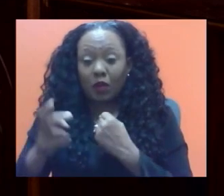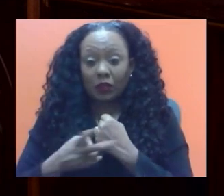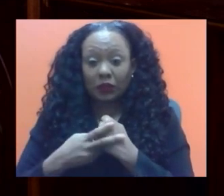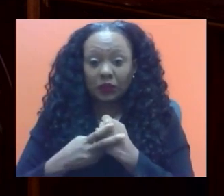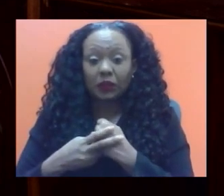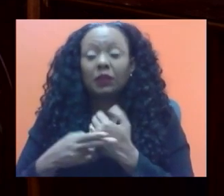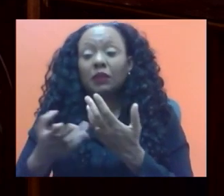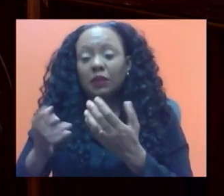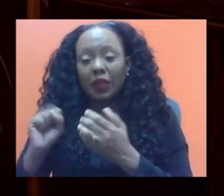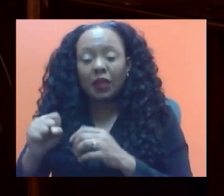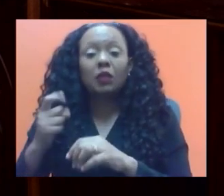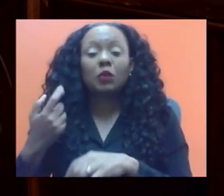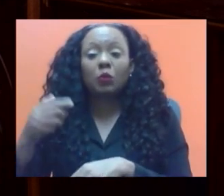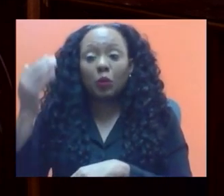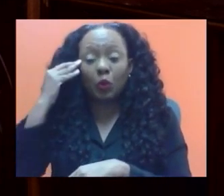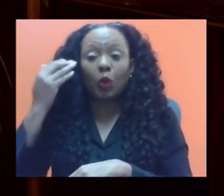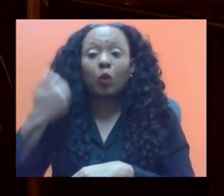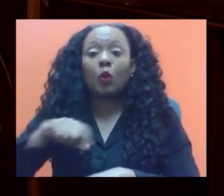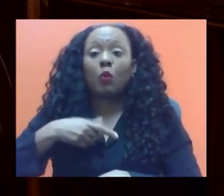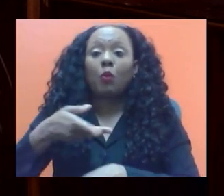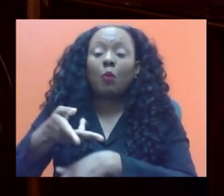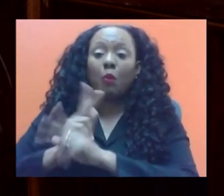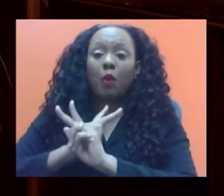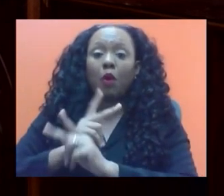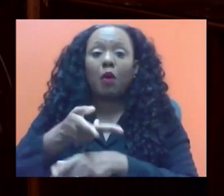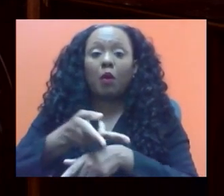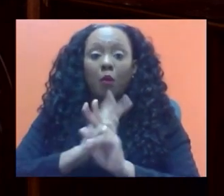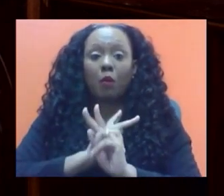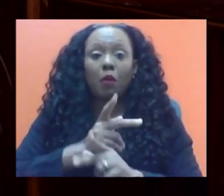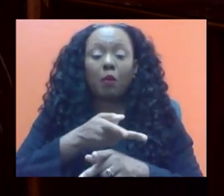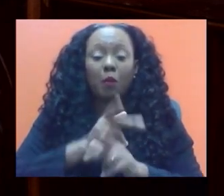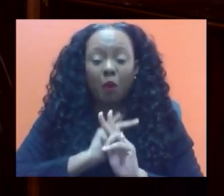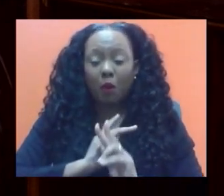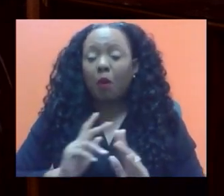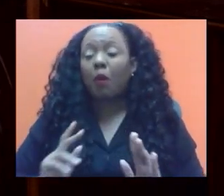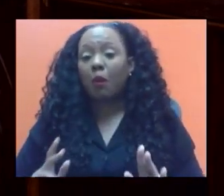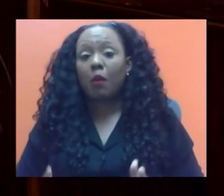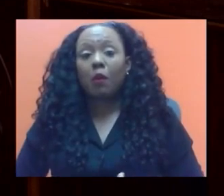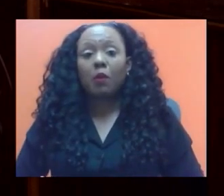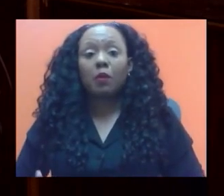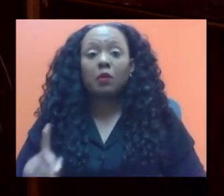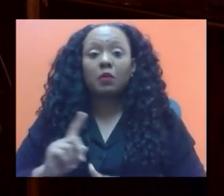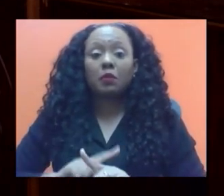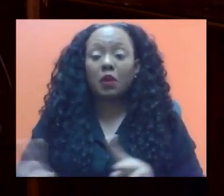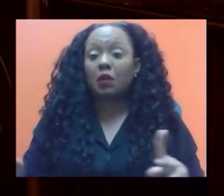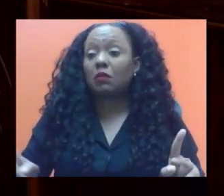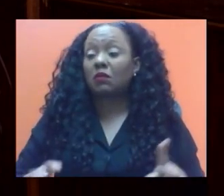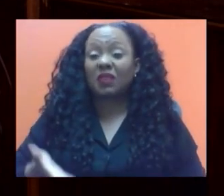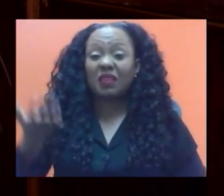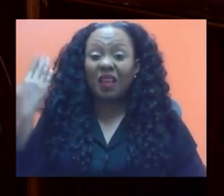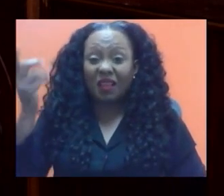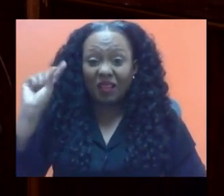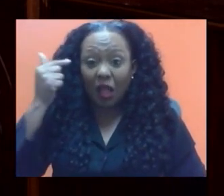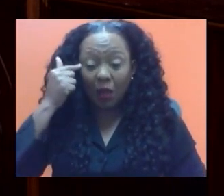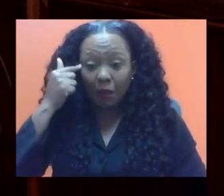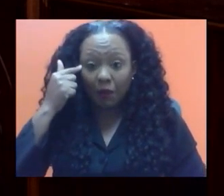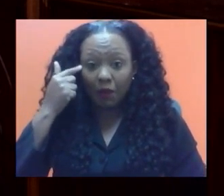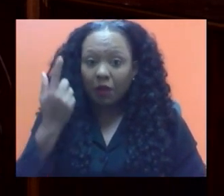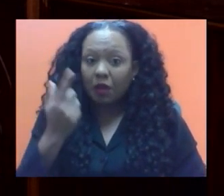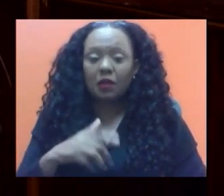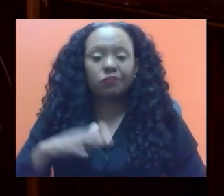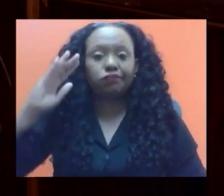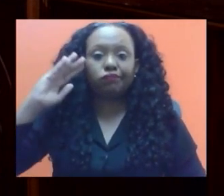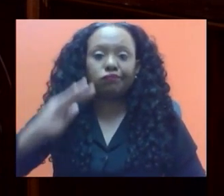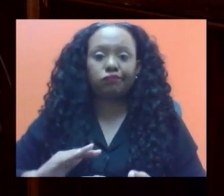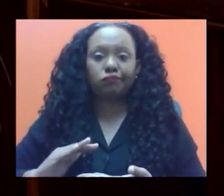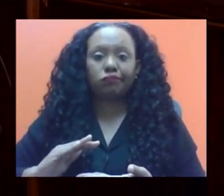was that nobody was lending to the last government. And there is not a single country in the world today that has gotten through the